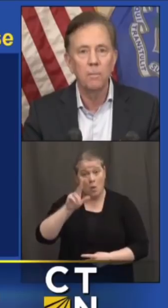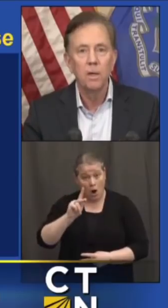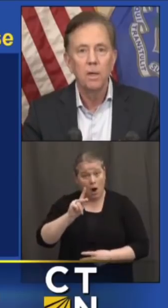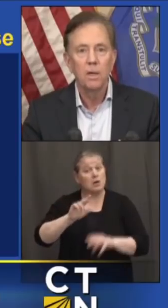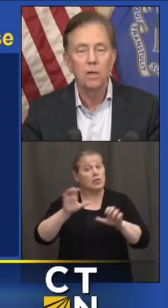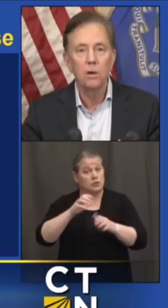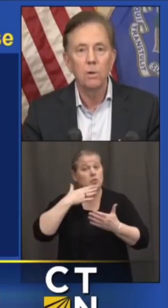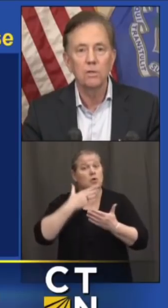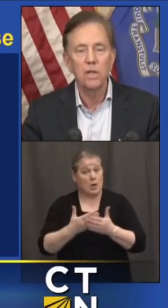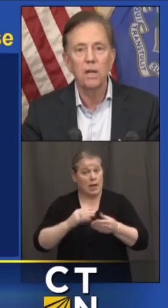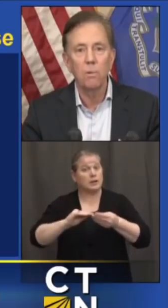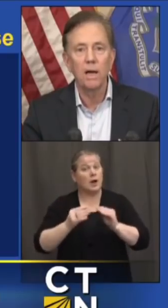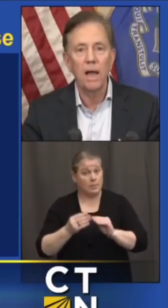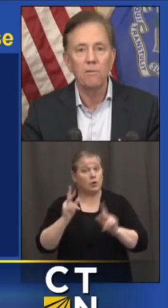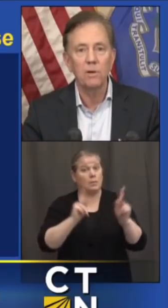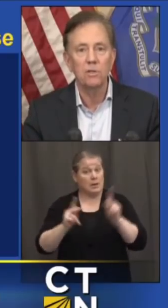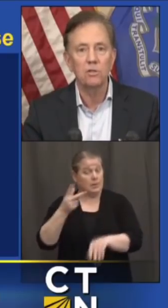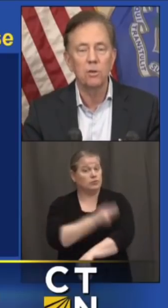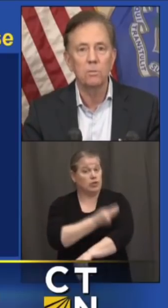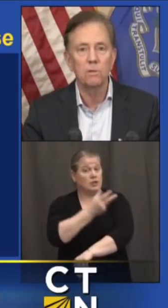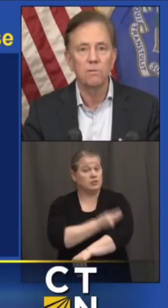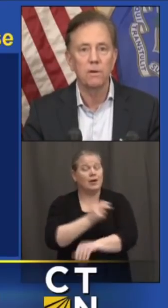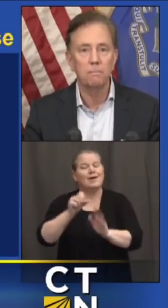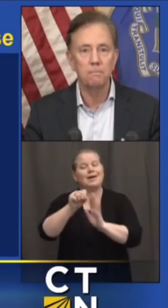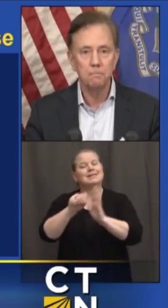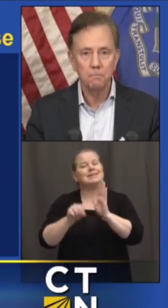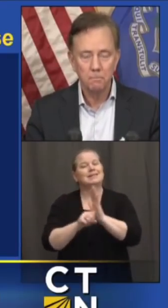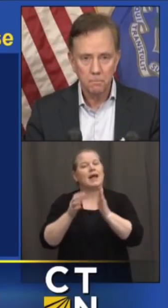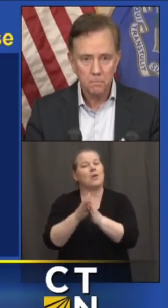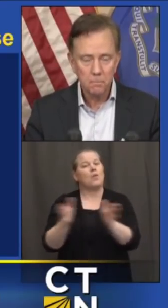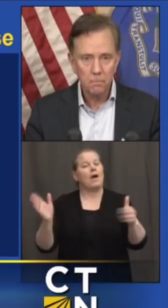our, statewide average in terms of